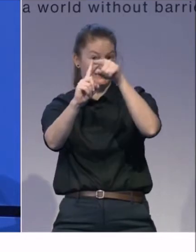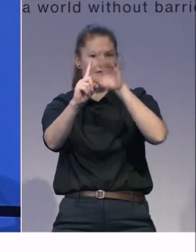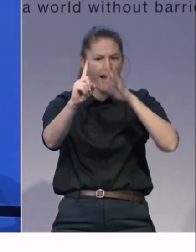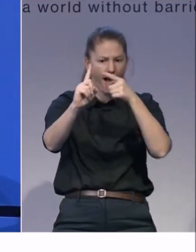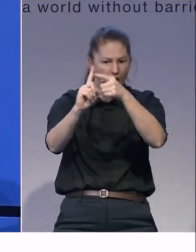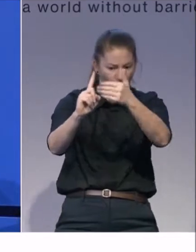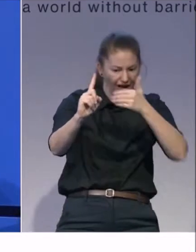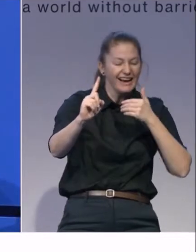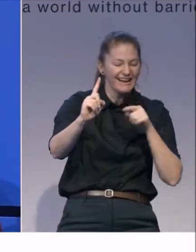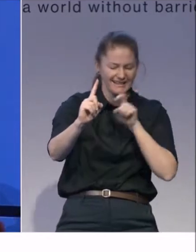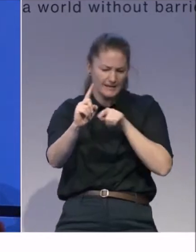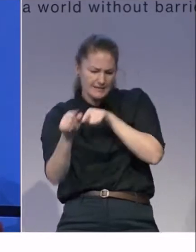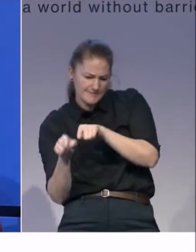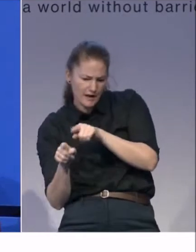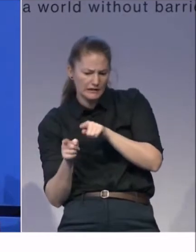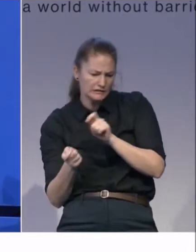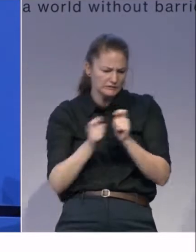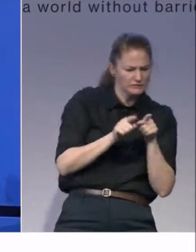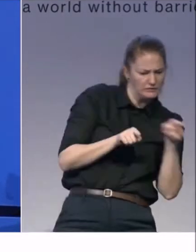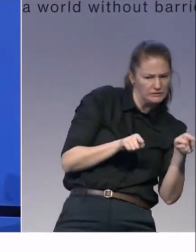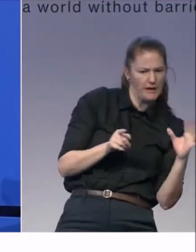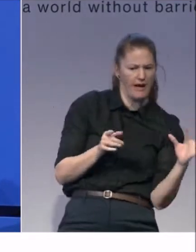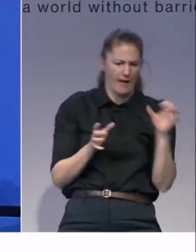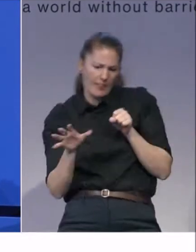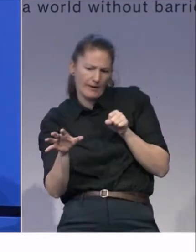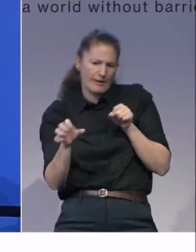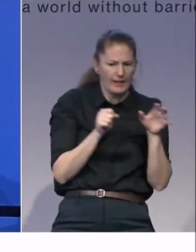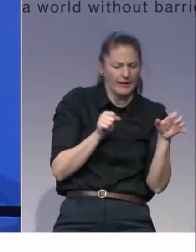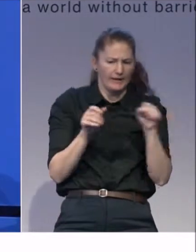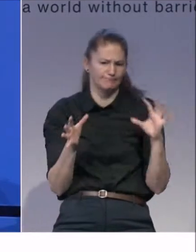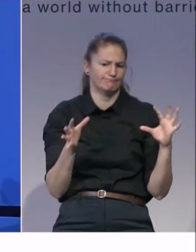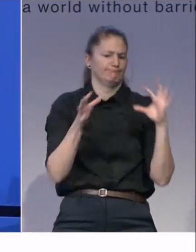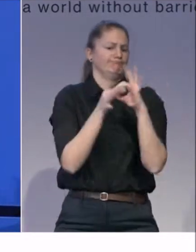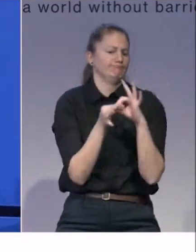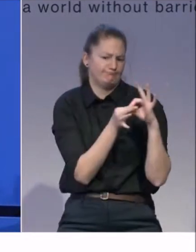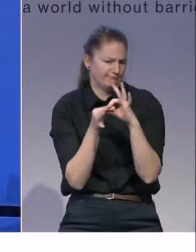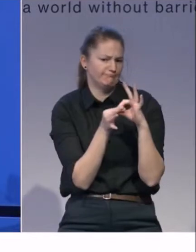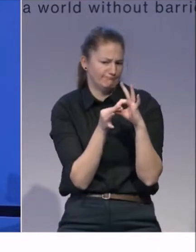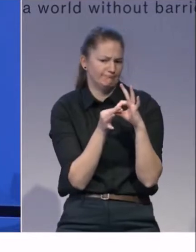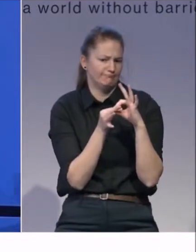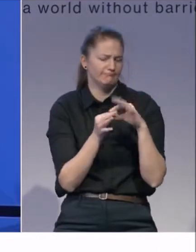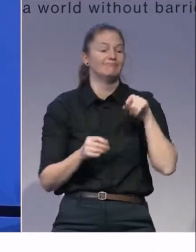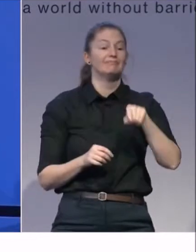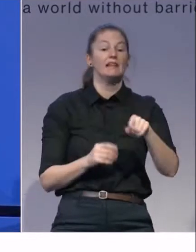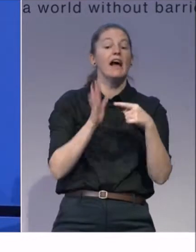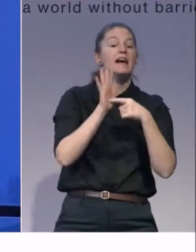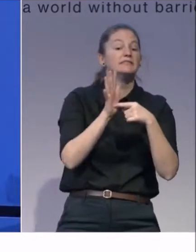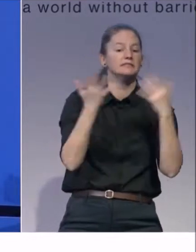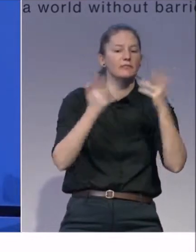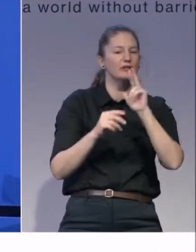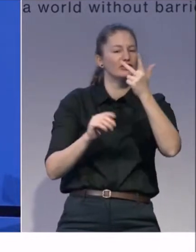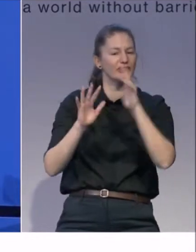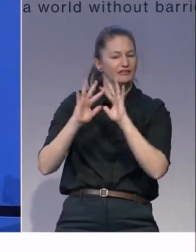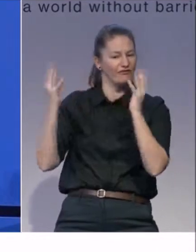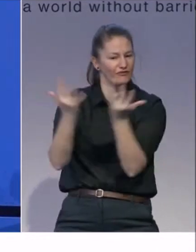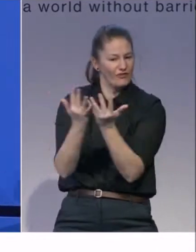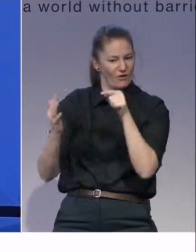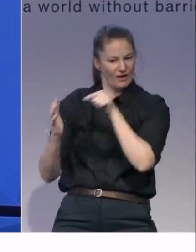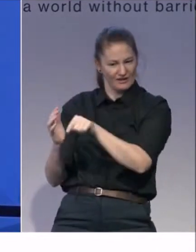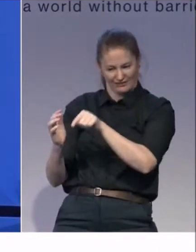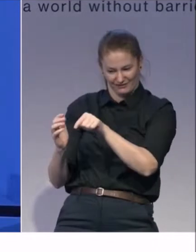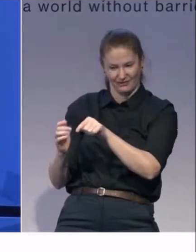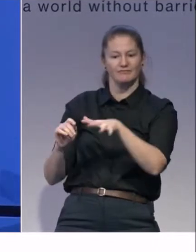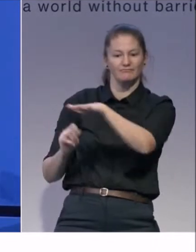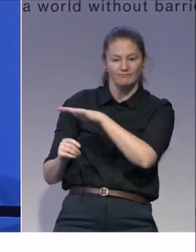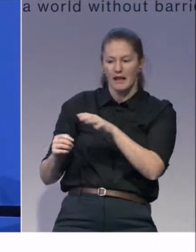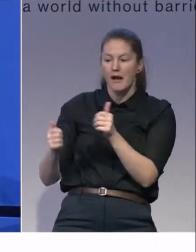course, especially in most of our developing countries, the development partners are key because they influence whatever